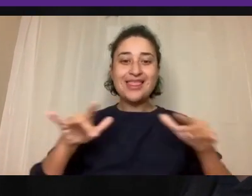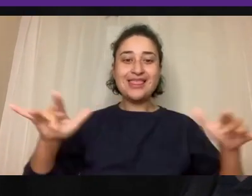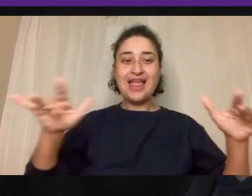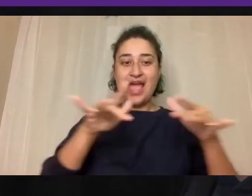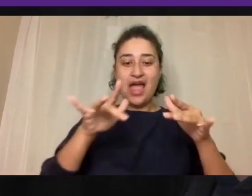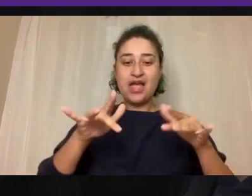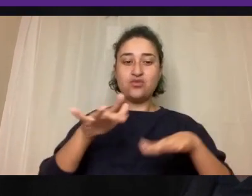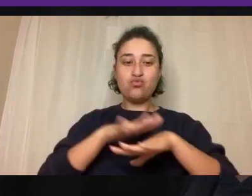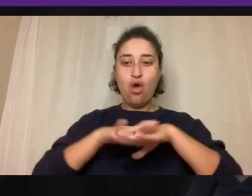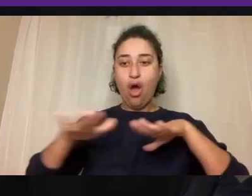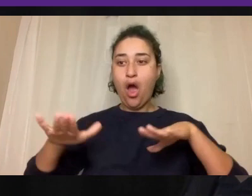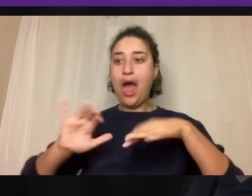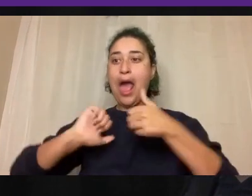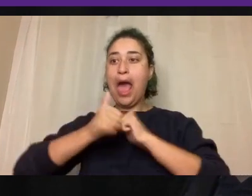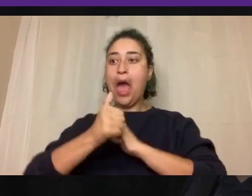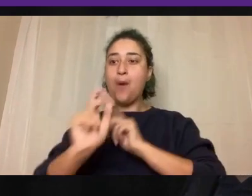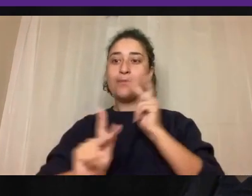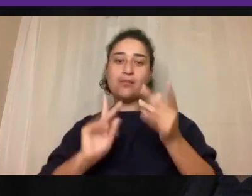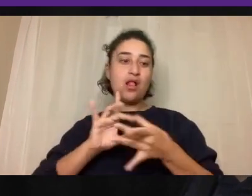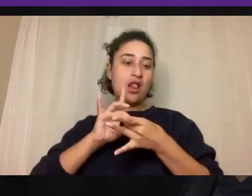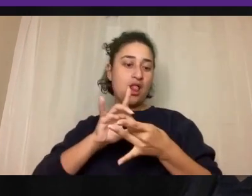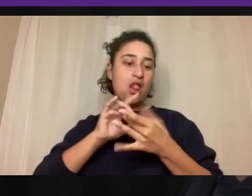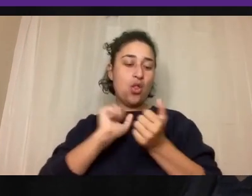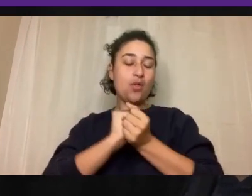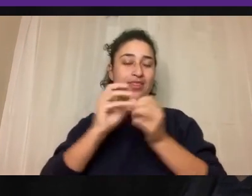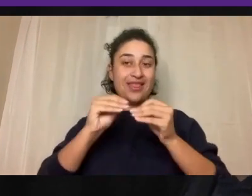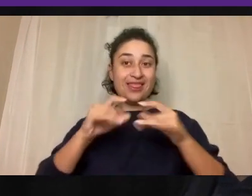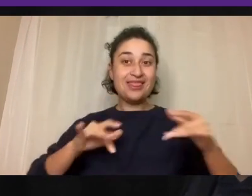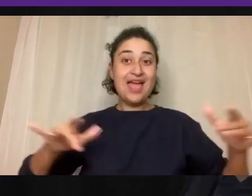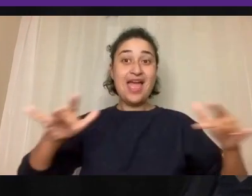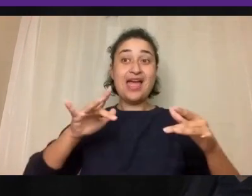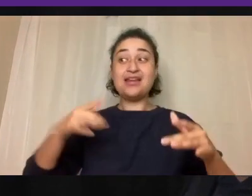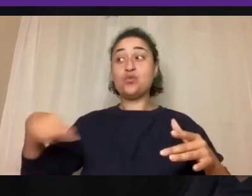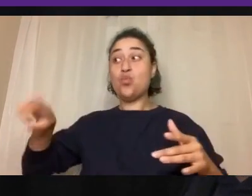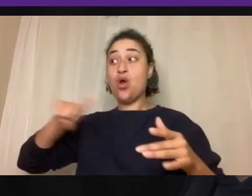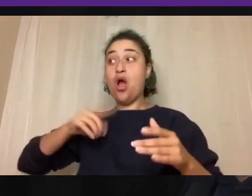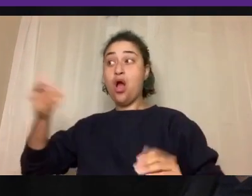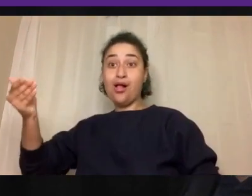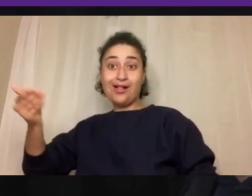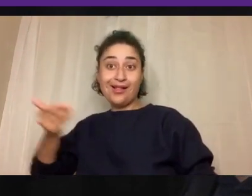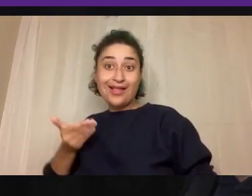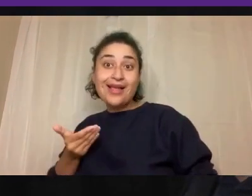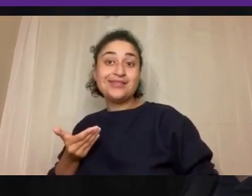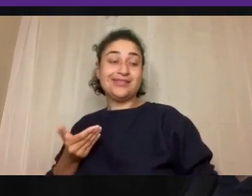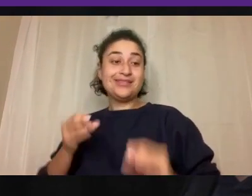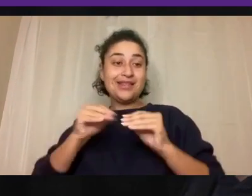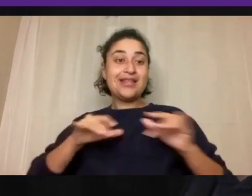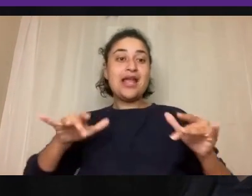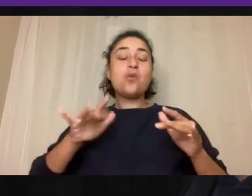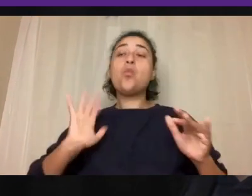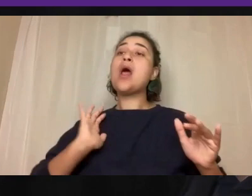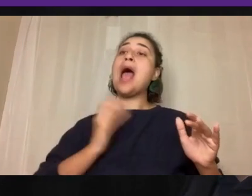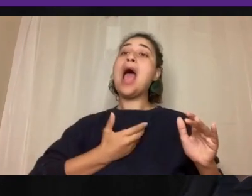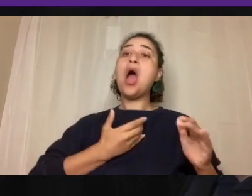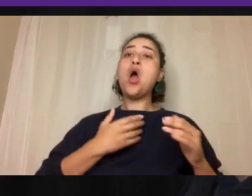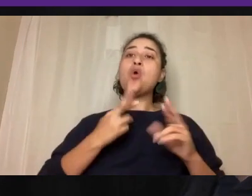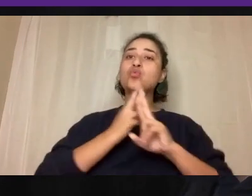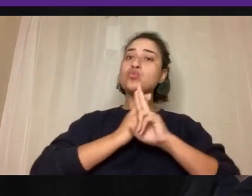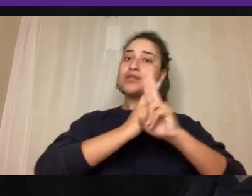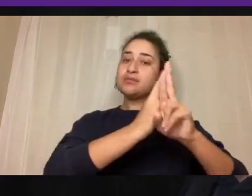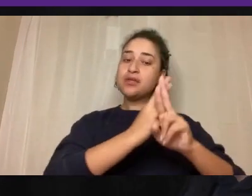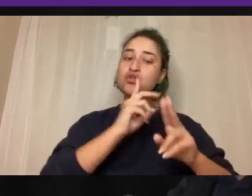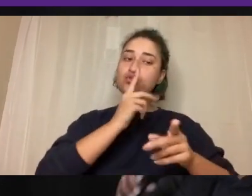relate to it, and as guests on the land, what are our responsibilities to the land and to the people that we're working